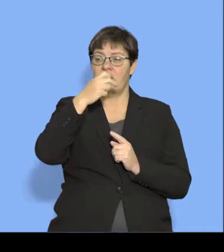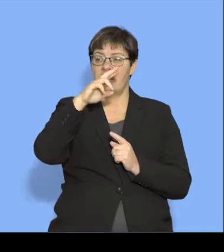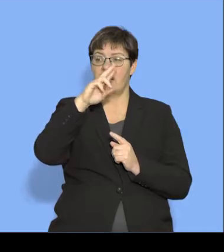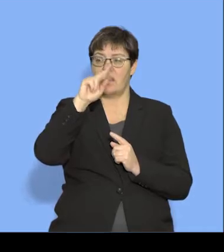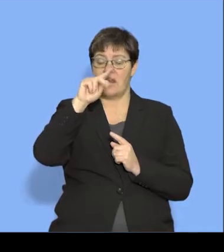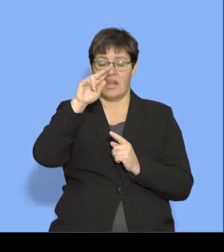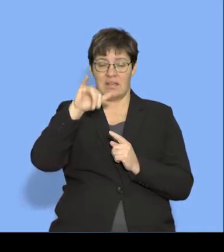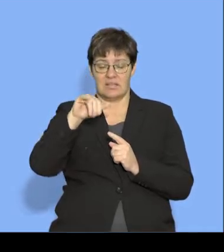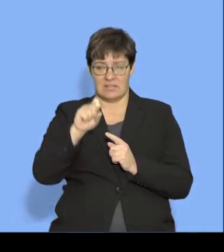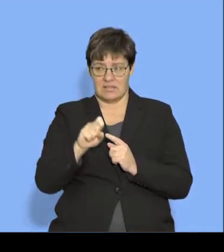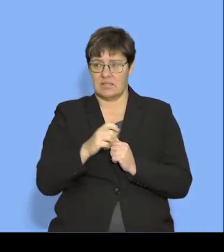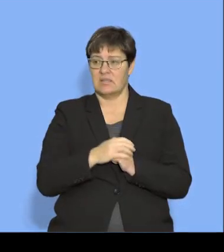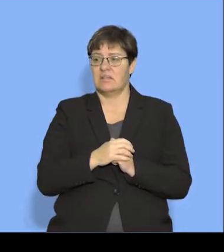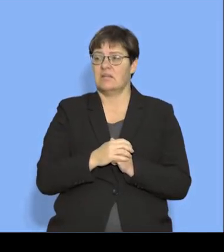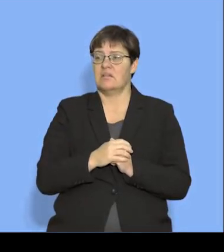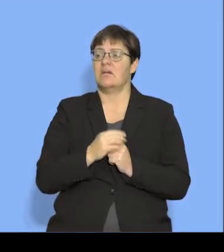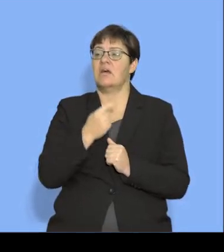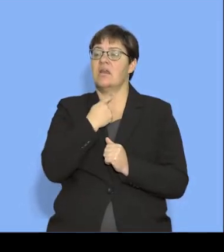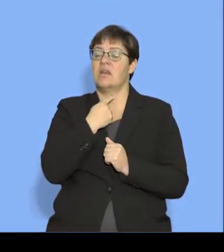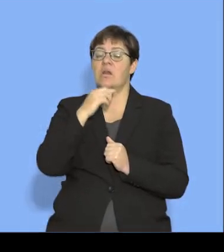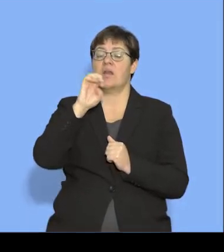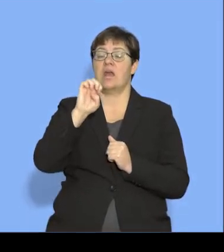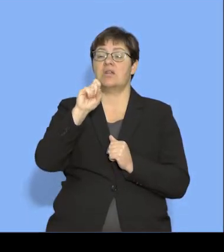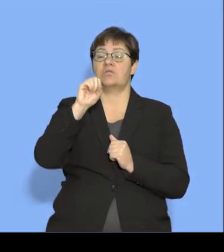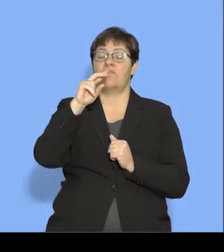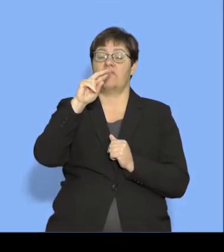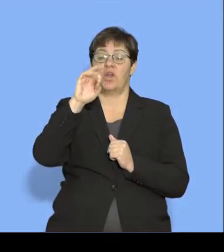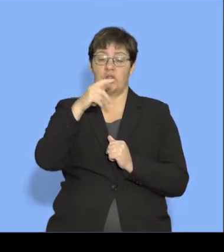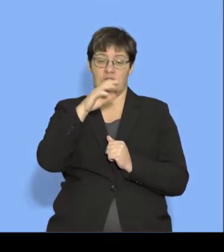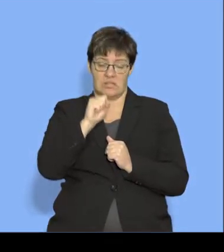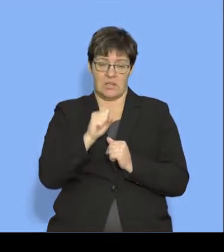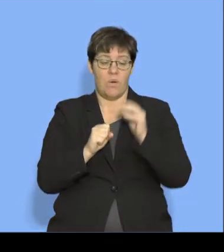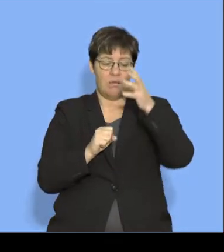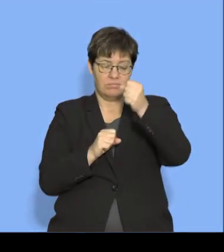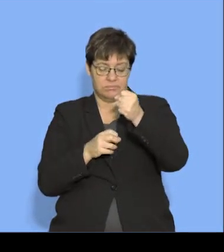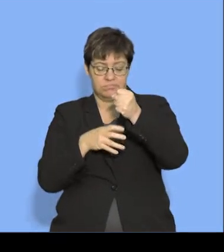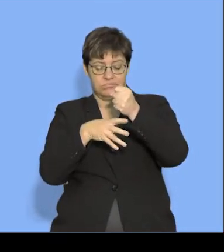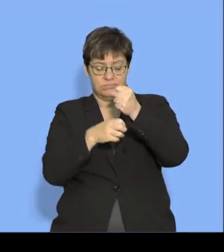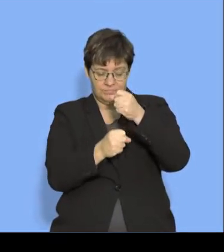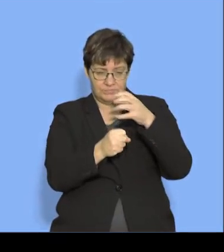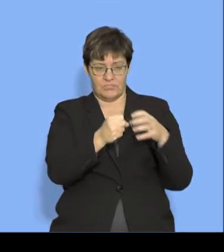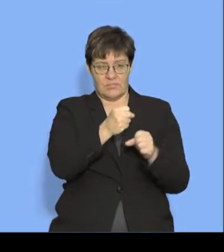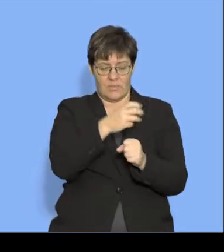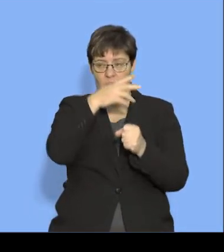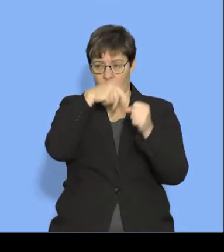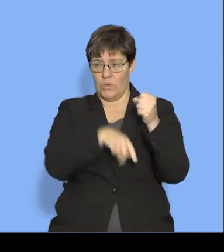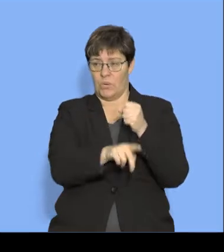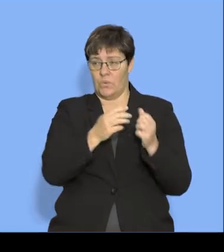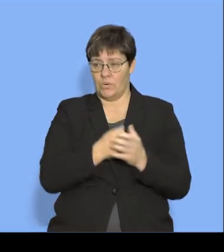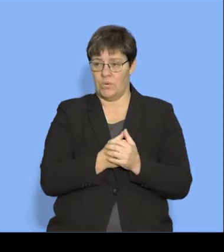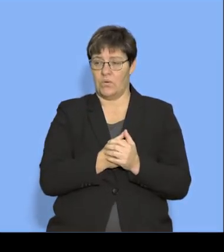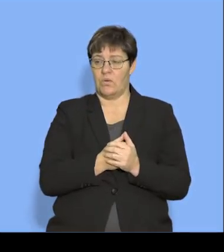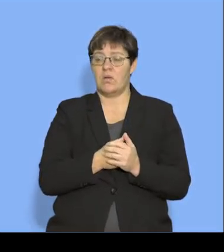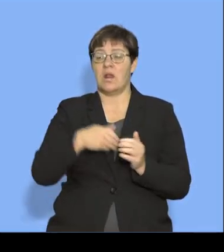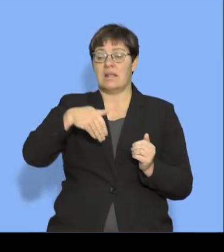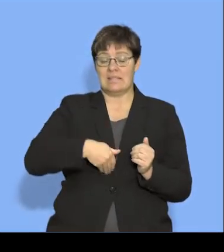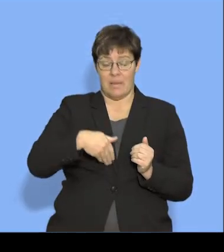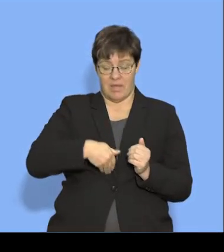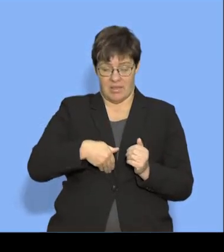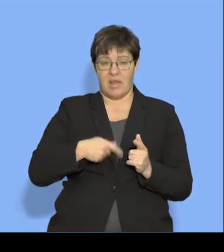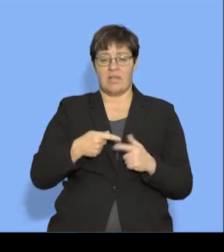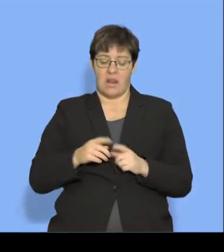bag called the stomach. The movement of food down here is through peristalsis, which we've discussed already. Food from the